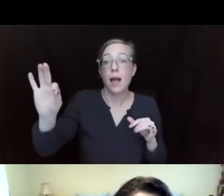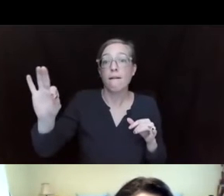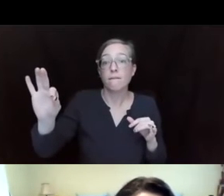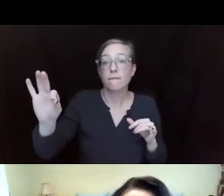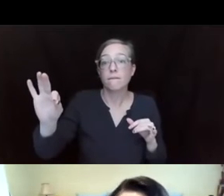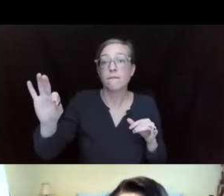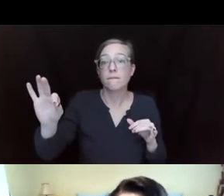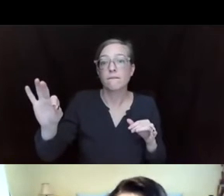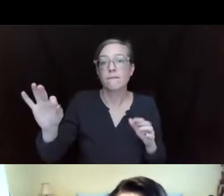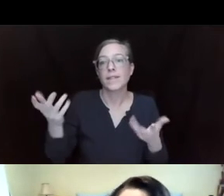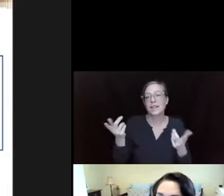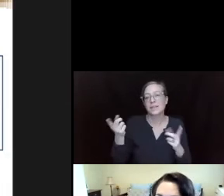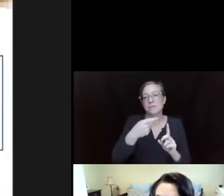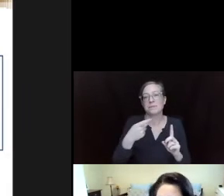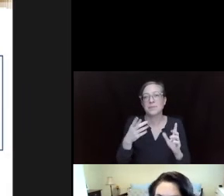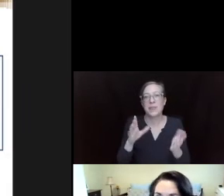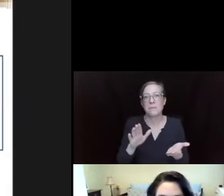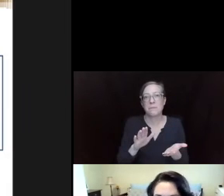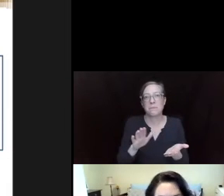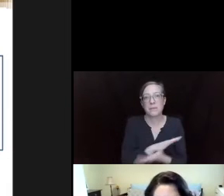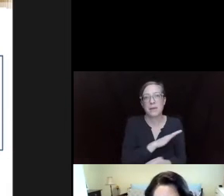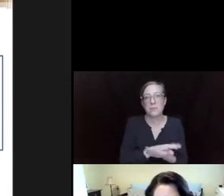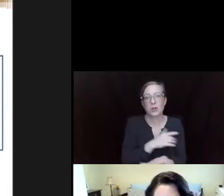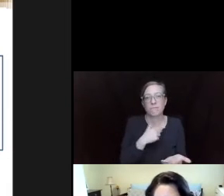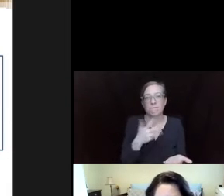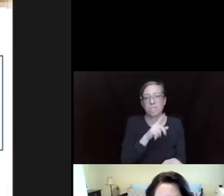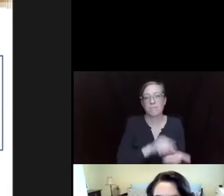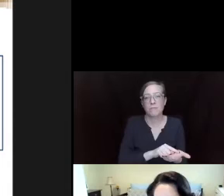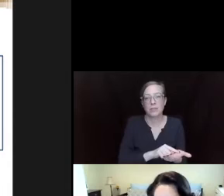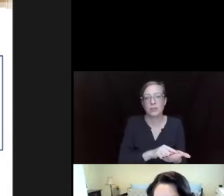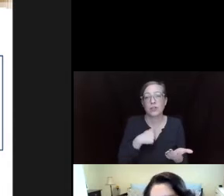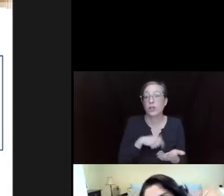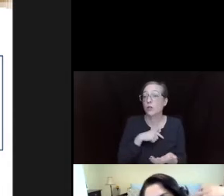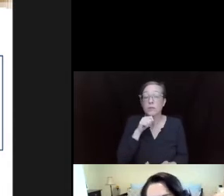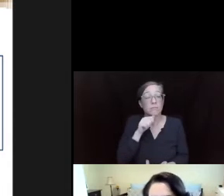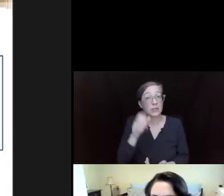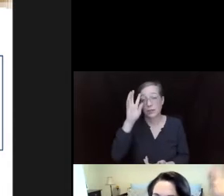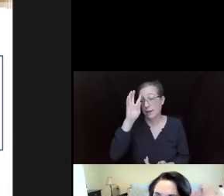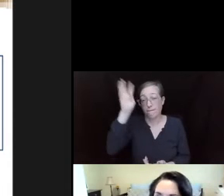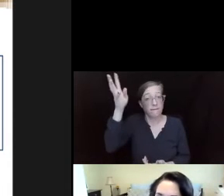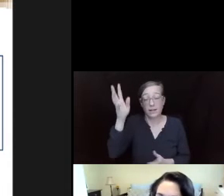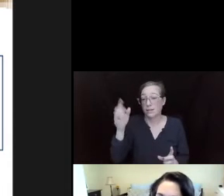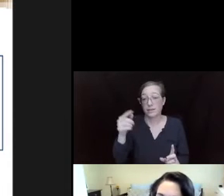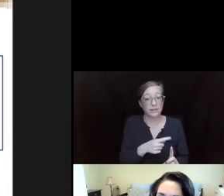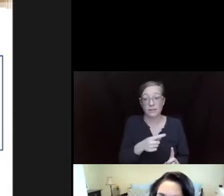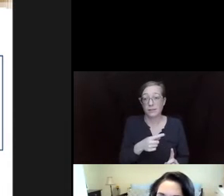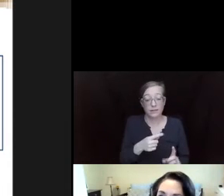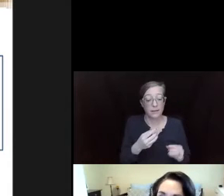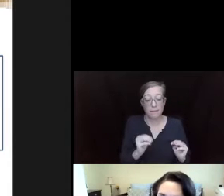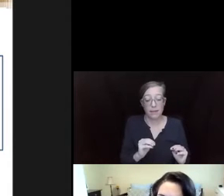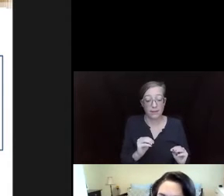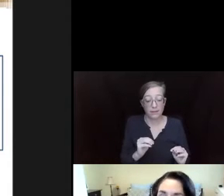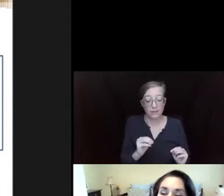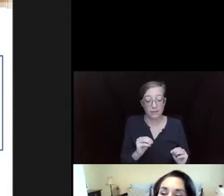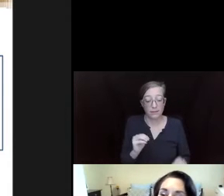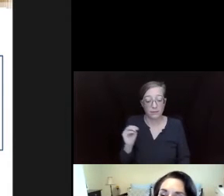paper that we published on that. It was a refinement. We didn't invent current monitoring. It's a technique that exists for a